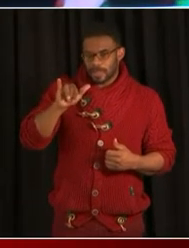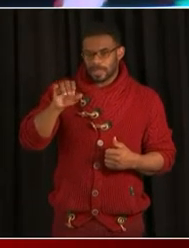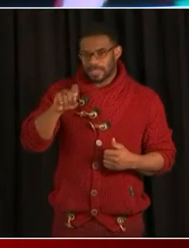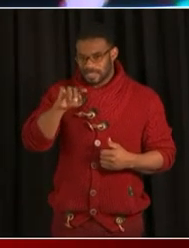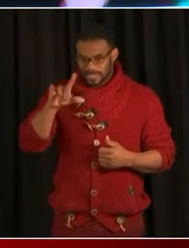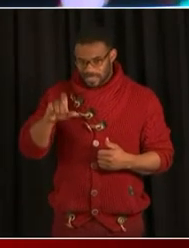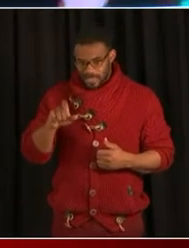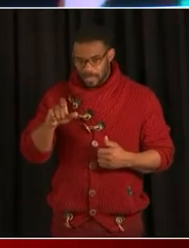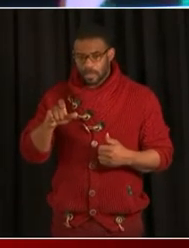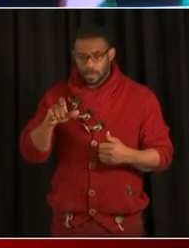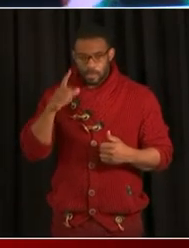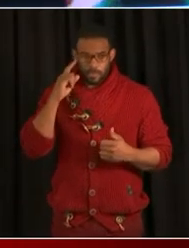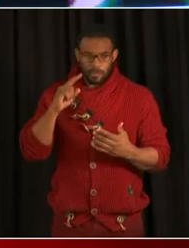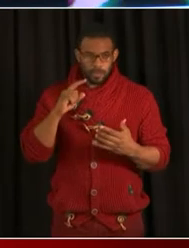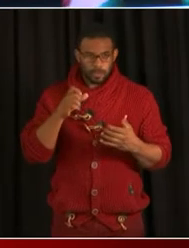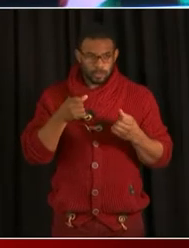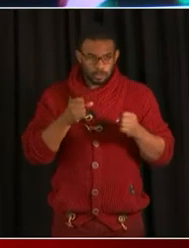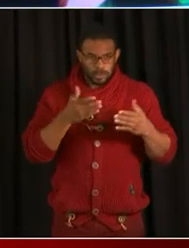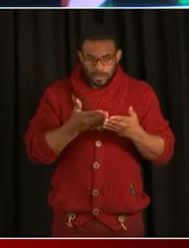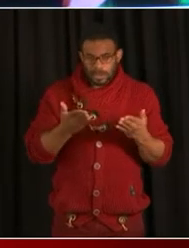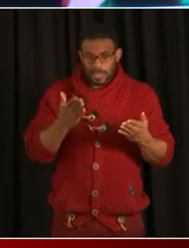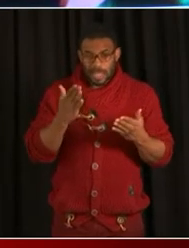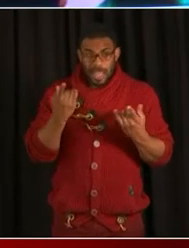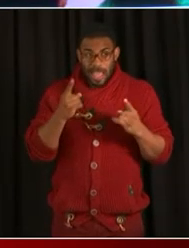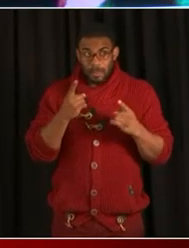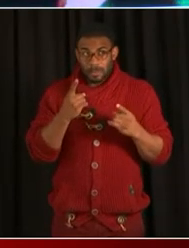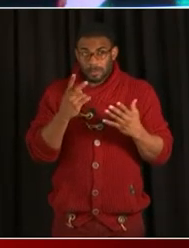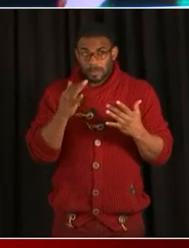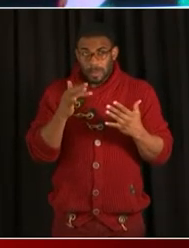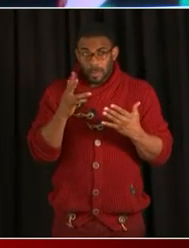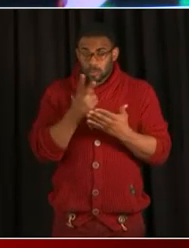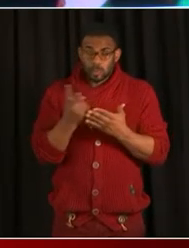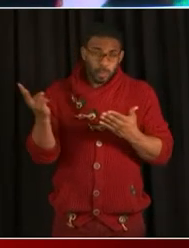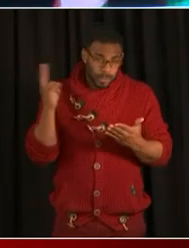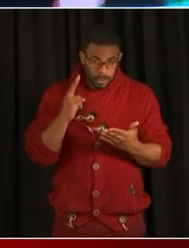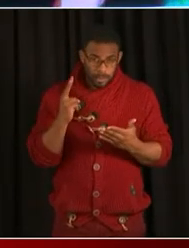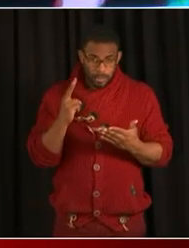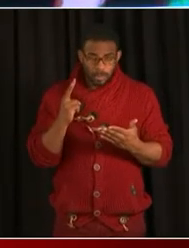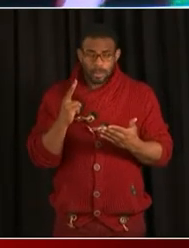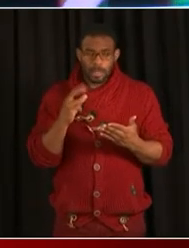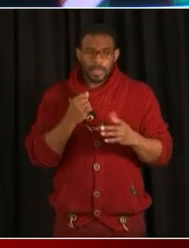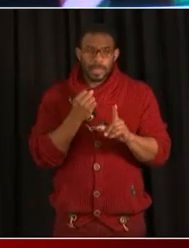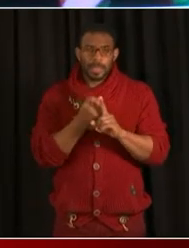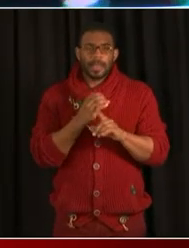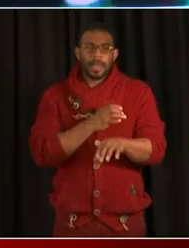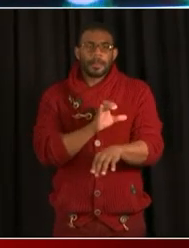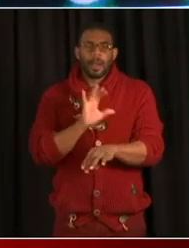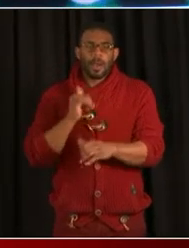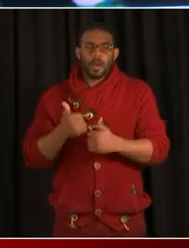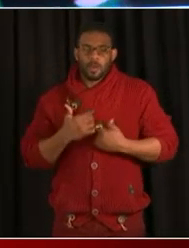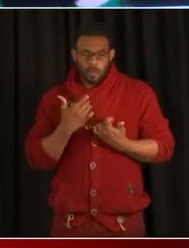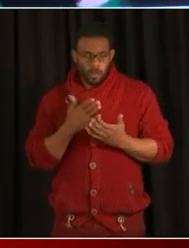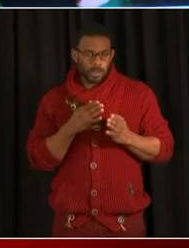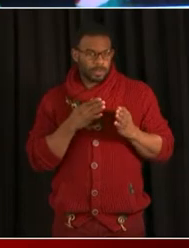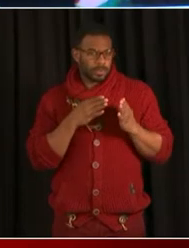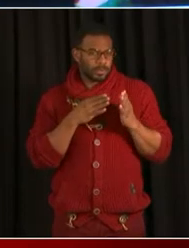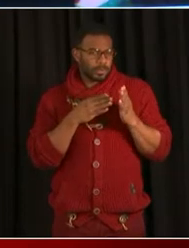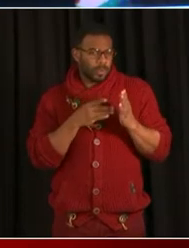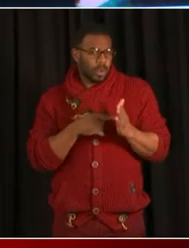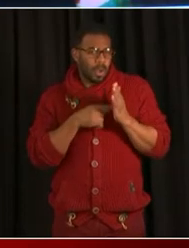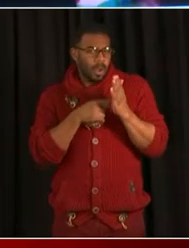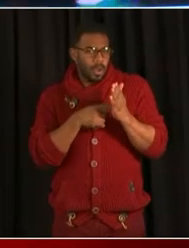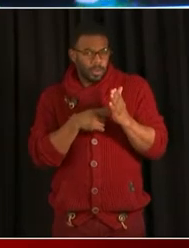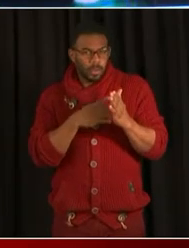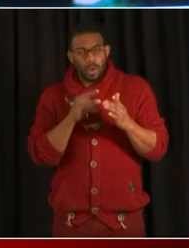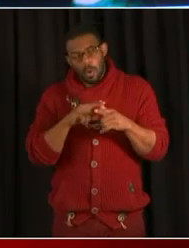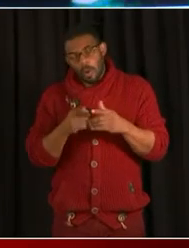patrons, which we launched with the String Queens, actually, 2 weeks ago. They were our Mars artists in residence. And so we wanted to